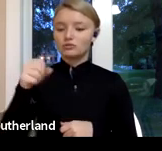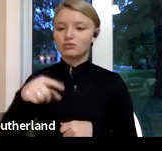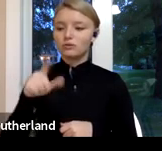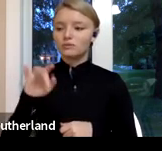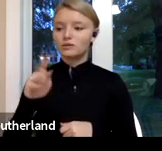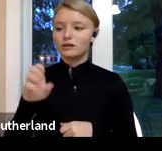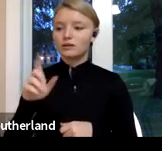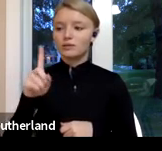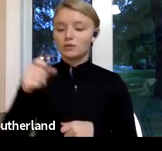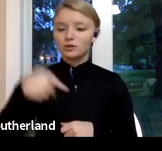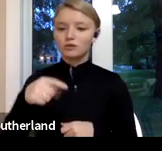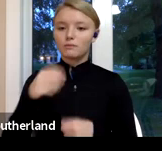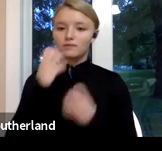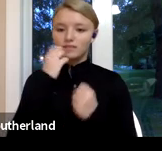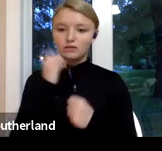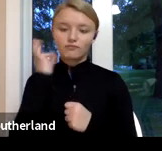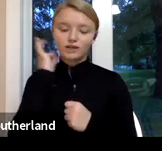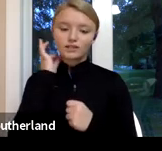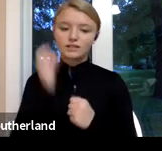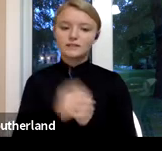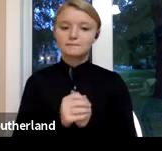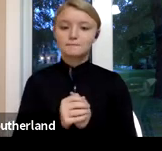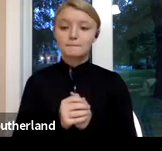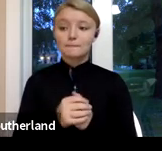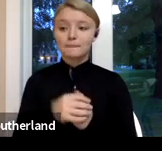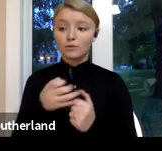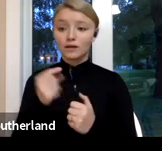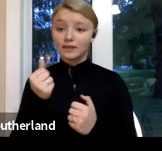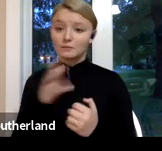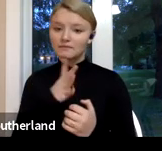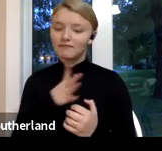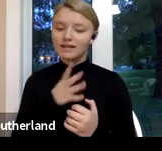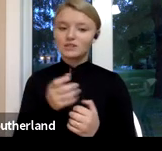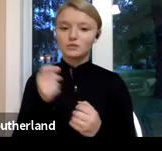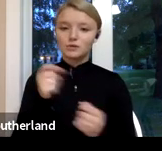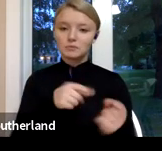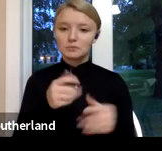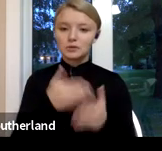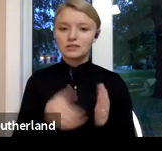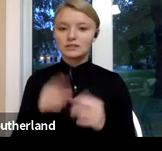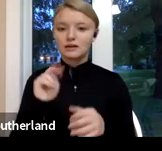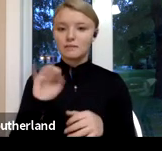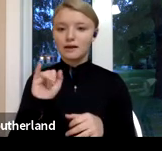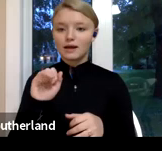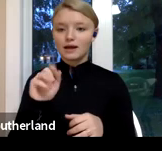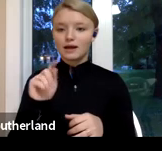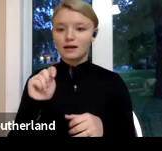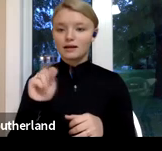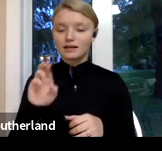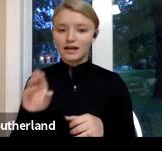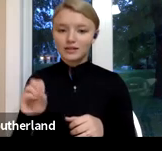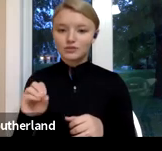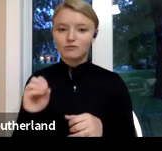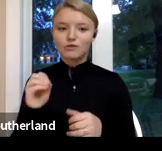So, and if you even wanted to get a little fancy, you could throw in some nitro and some zing